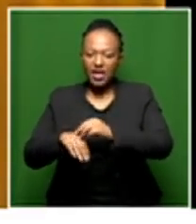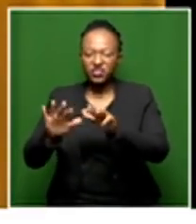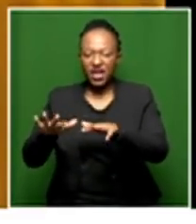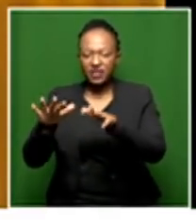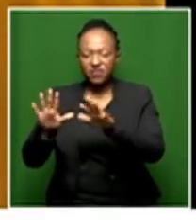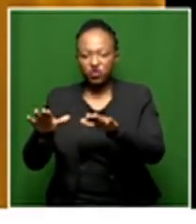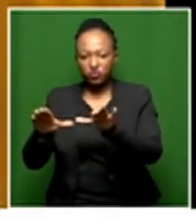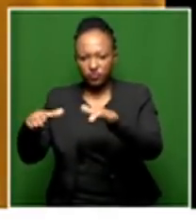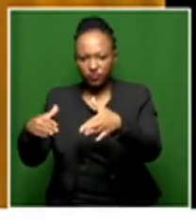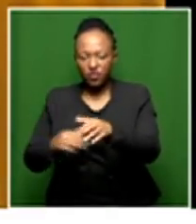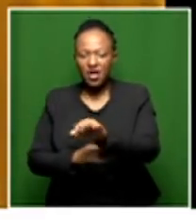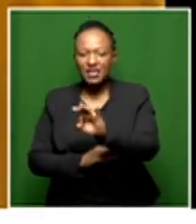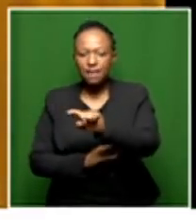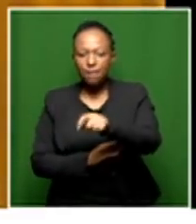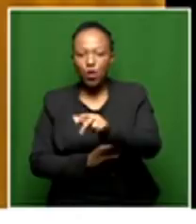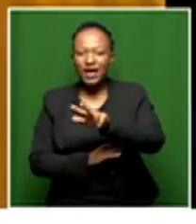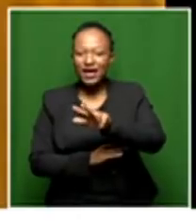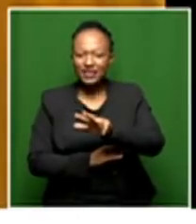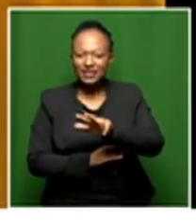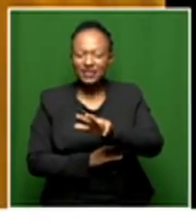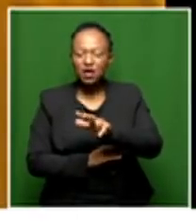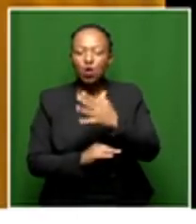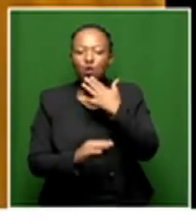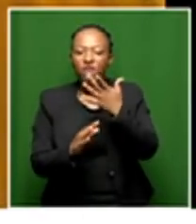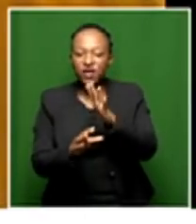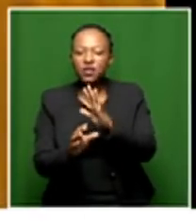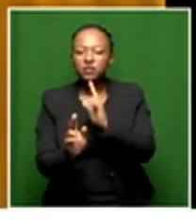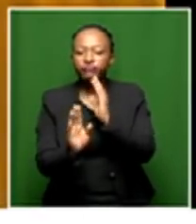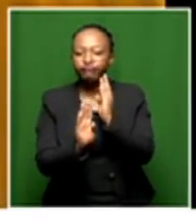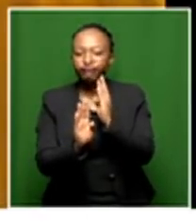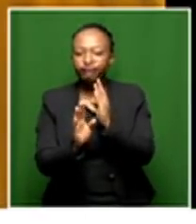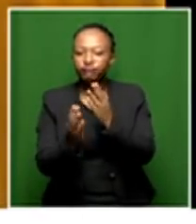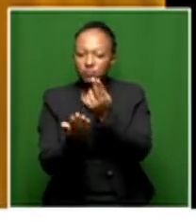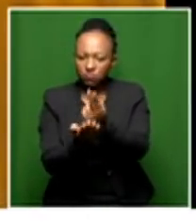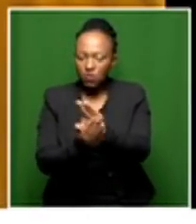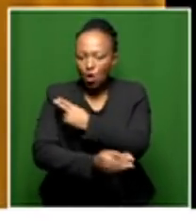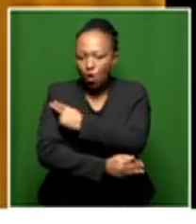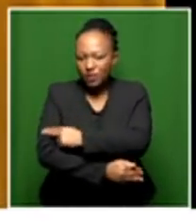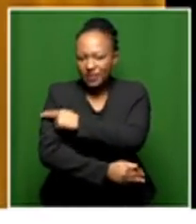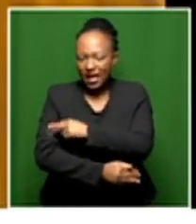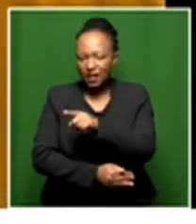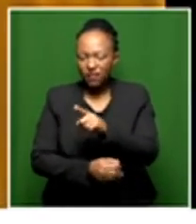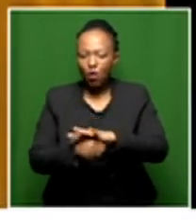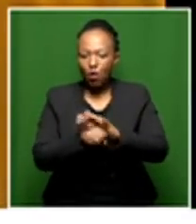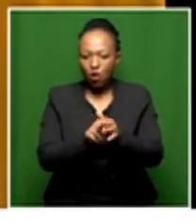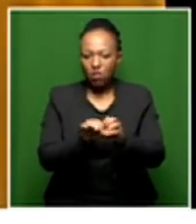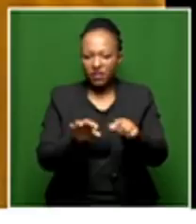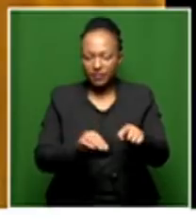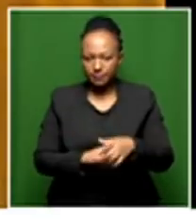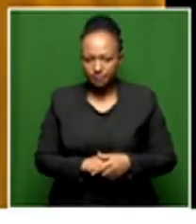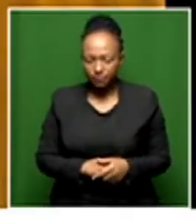And they made up 3.8% of the admissions to hospital with COVID-19. And when we say